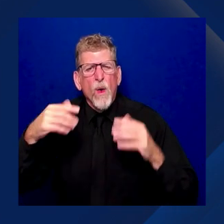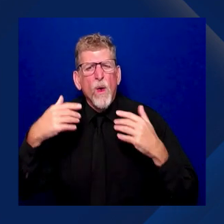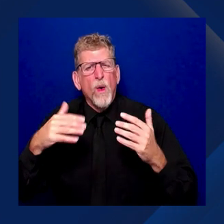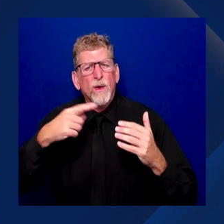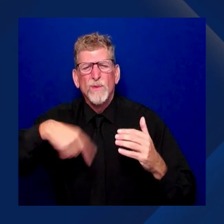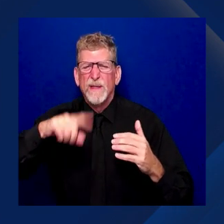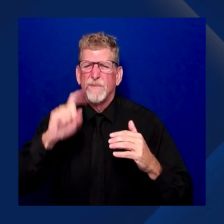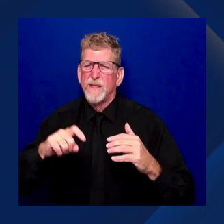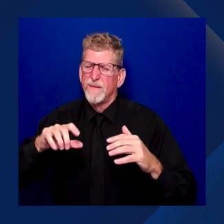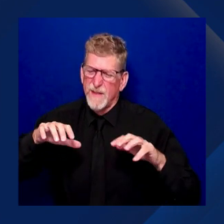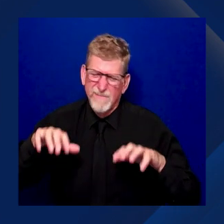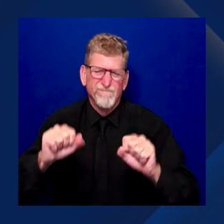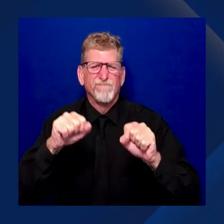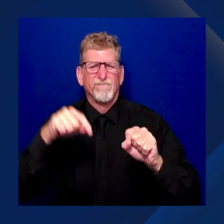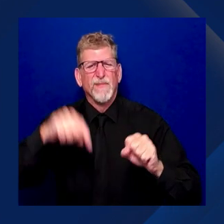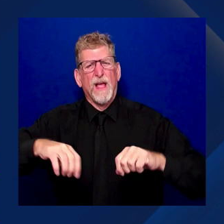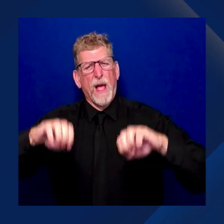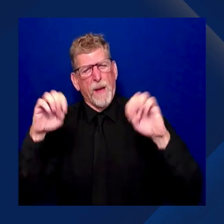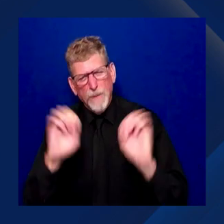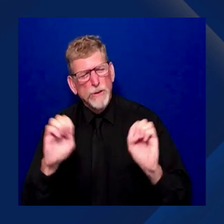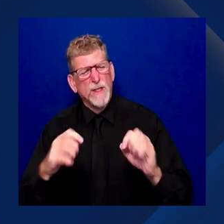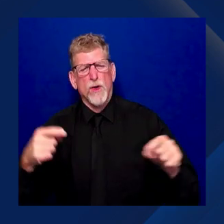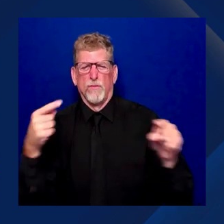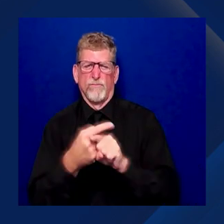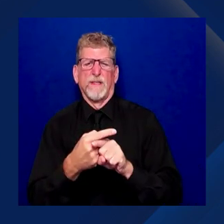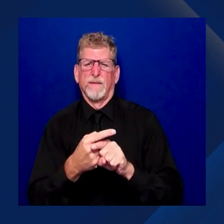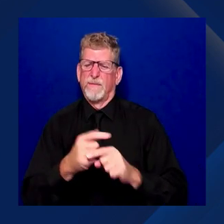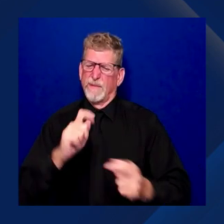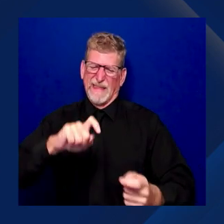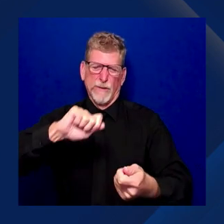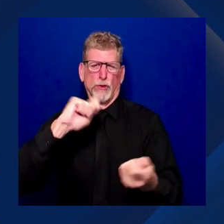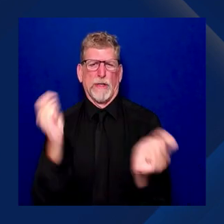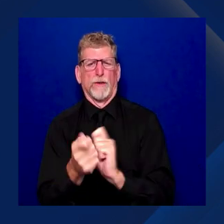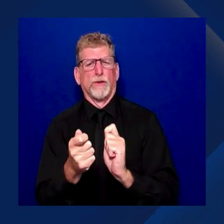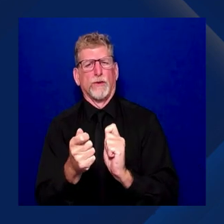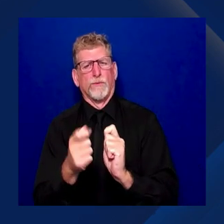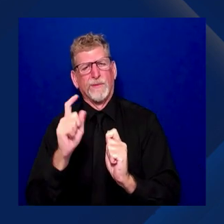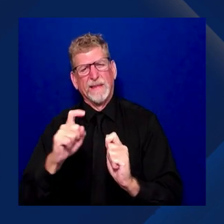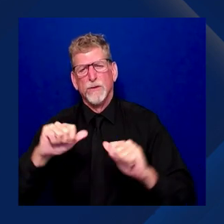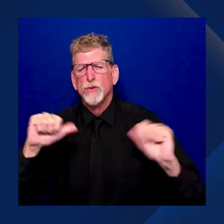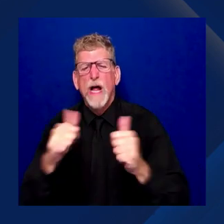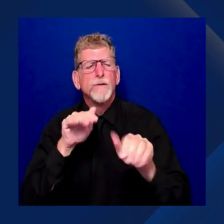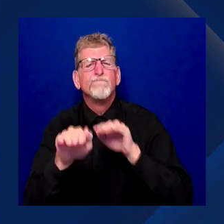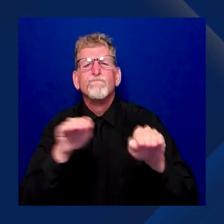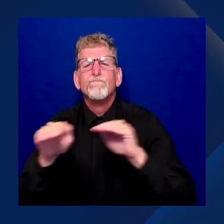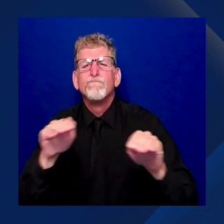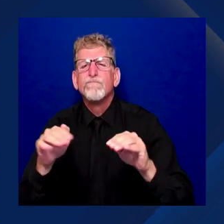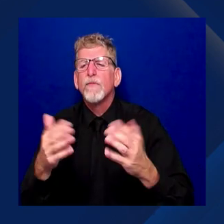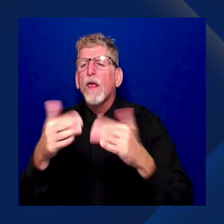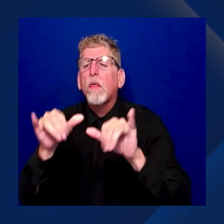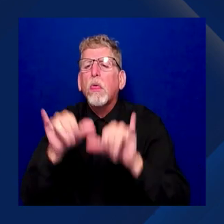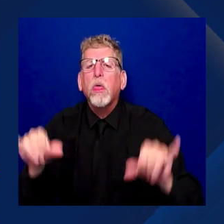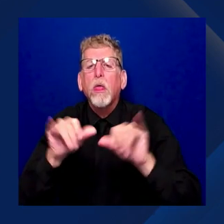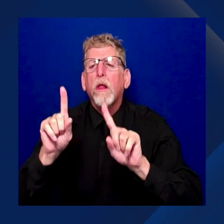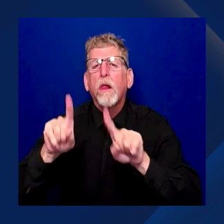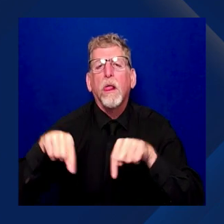to change the systems and to challenge the status quo that has created this